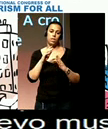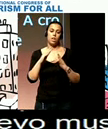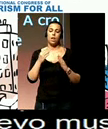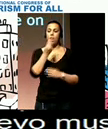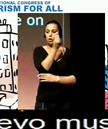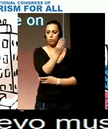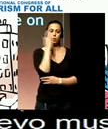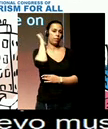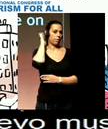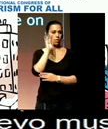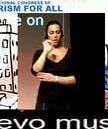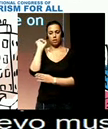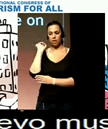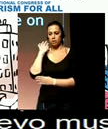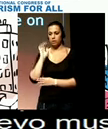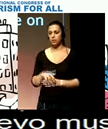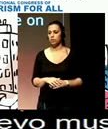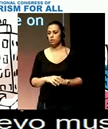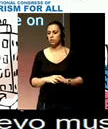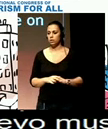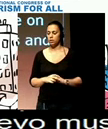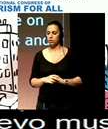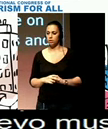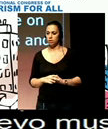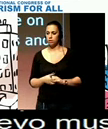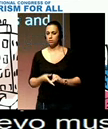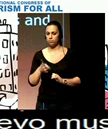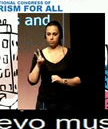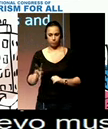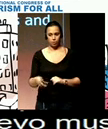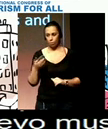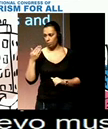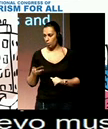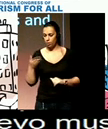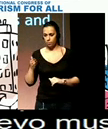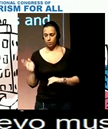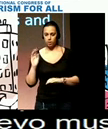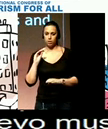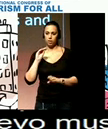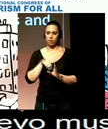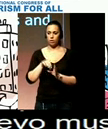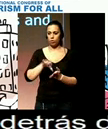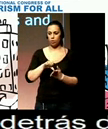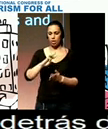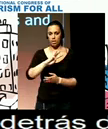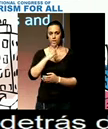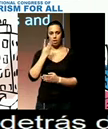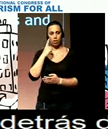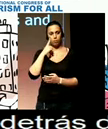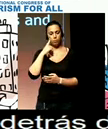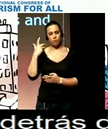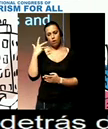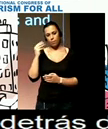for Athens and is the third most popular in the world. Designed by the Swiss architect Bernard Tschumi and opened